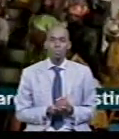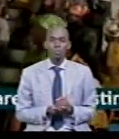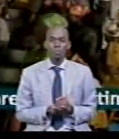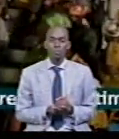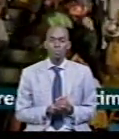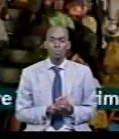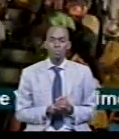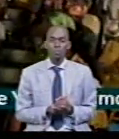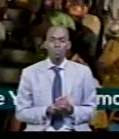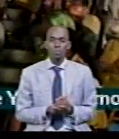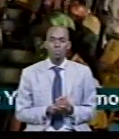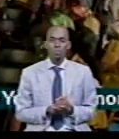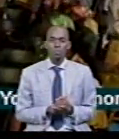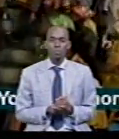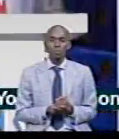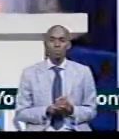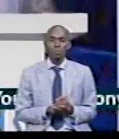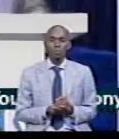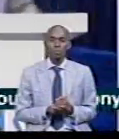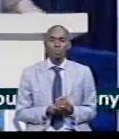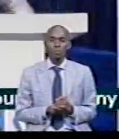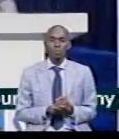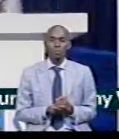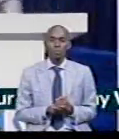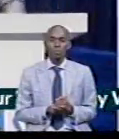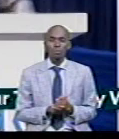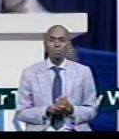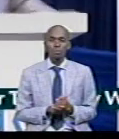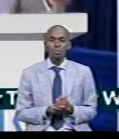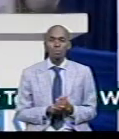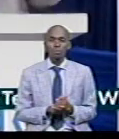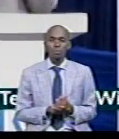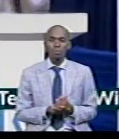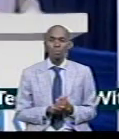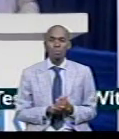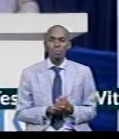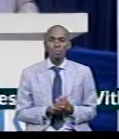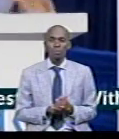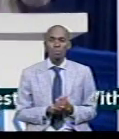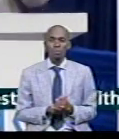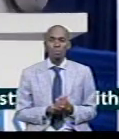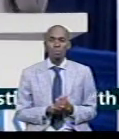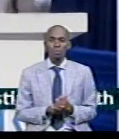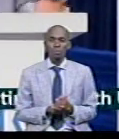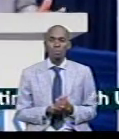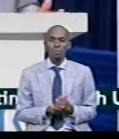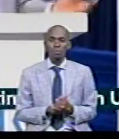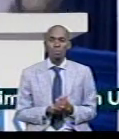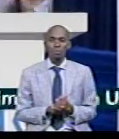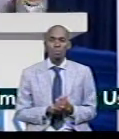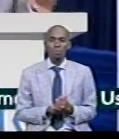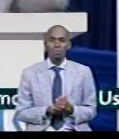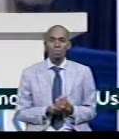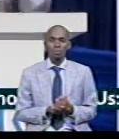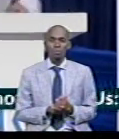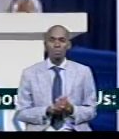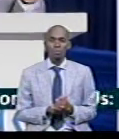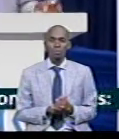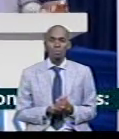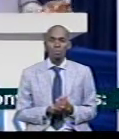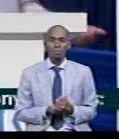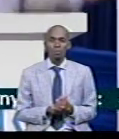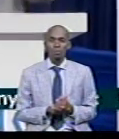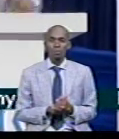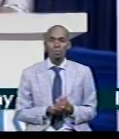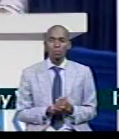Yenia Esther. I say yefuyare pa, ne yamtumi yare ya. Obisa anu nana, I say na omo nana